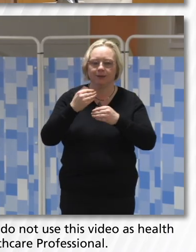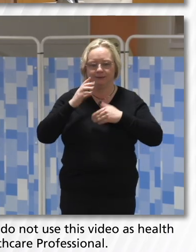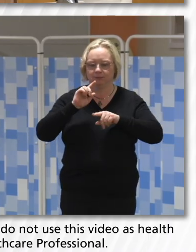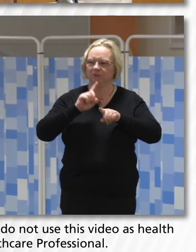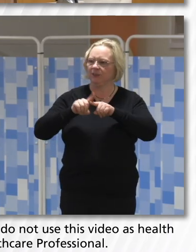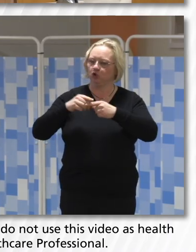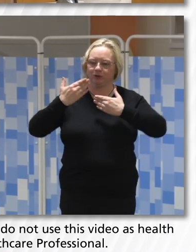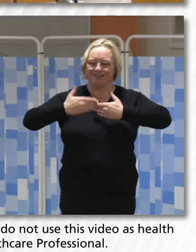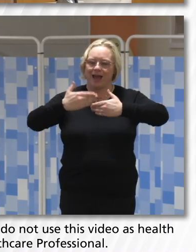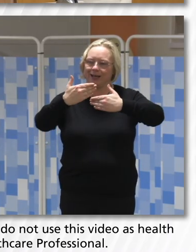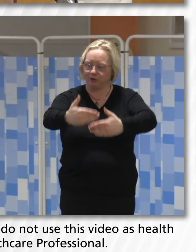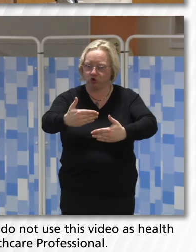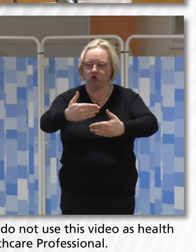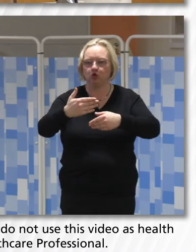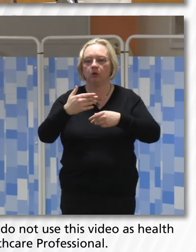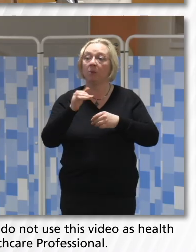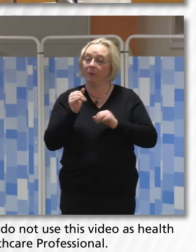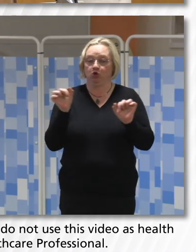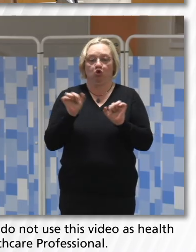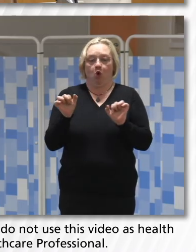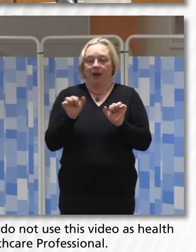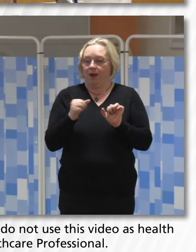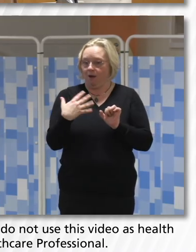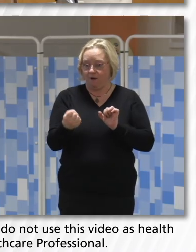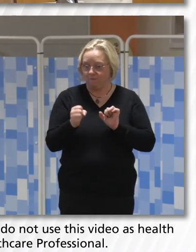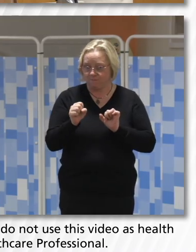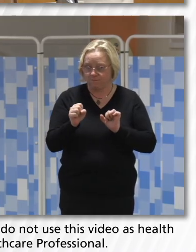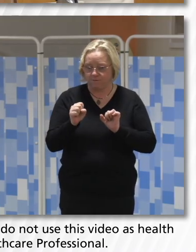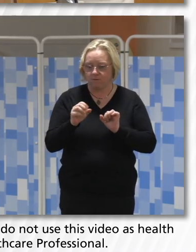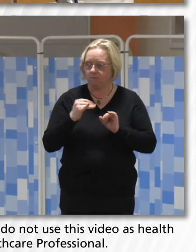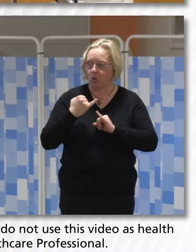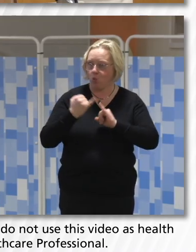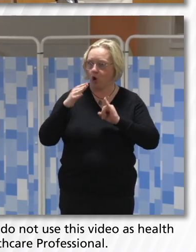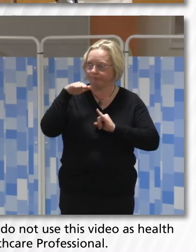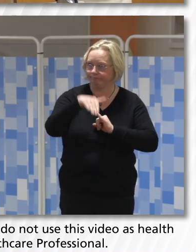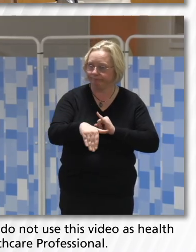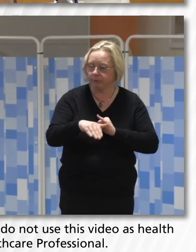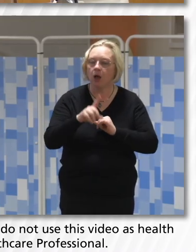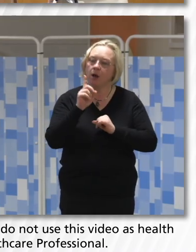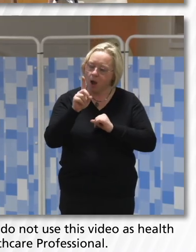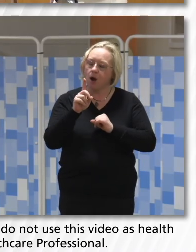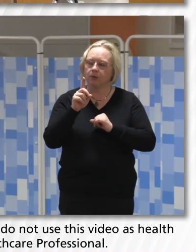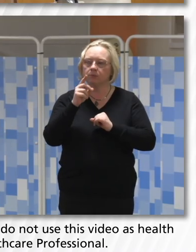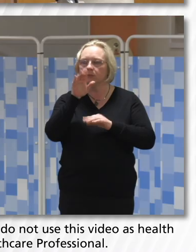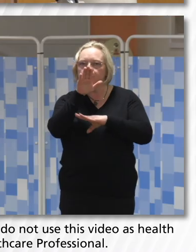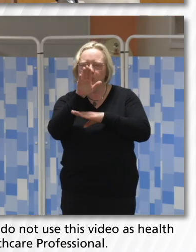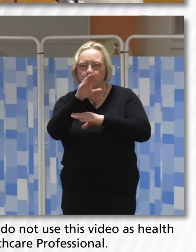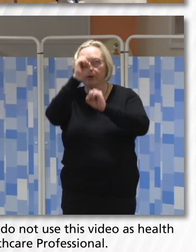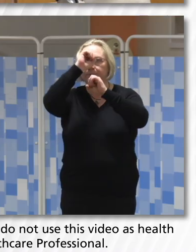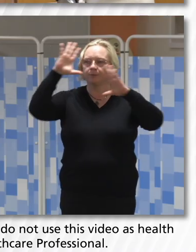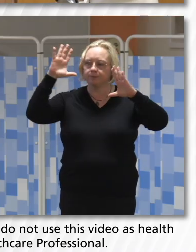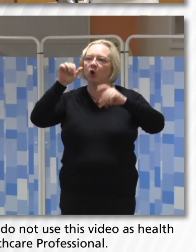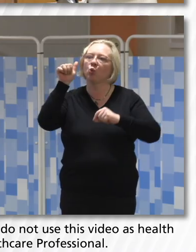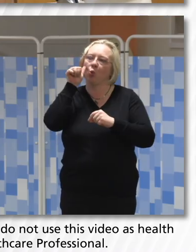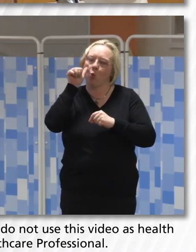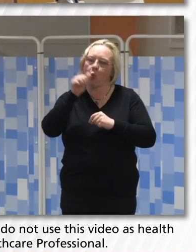which may not be affecting them at the time, but they can relate back to that. But what that helps to